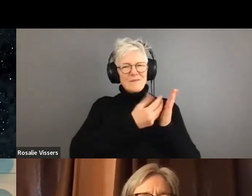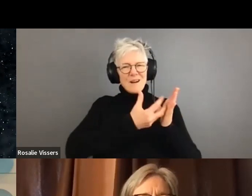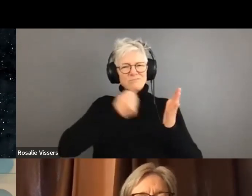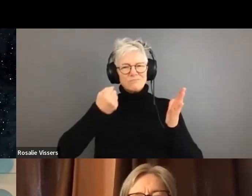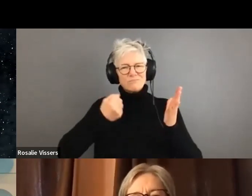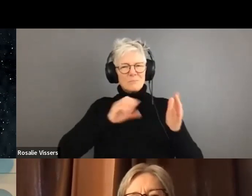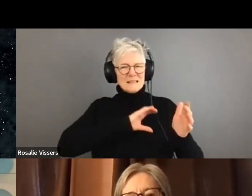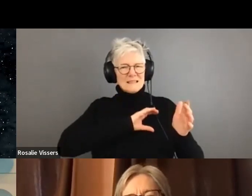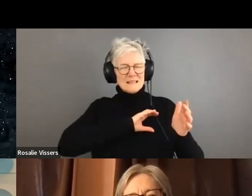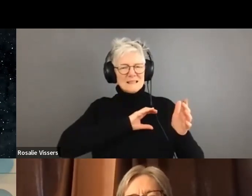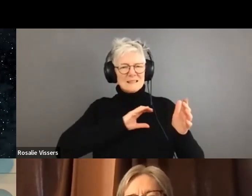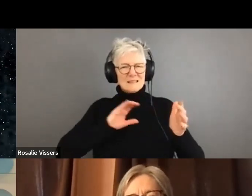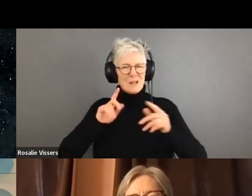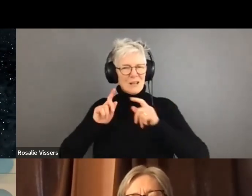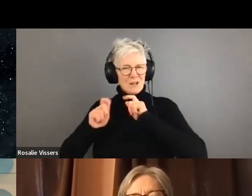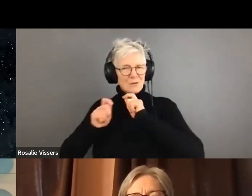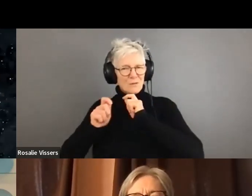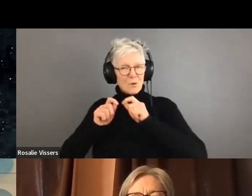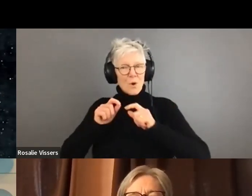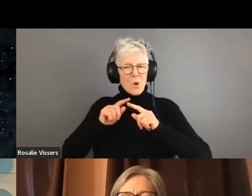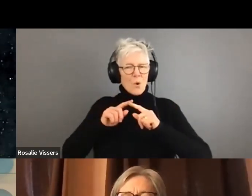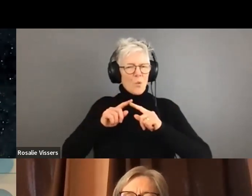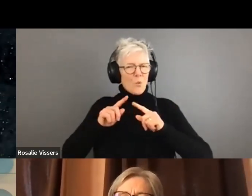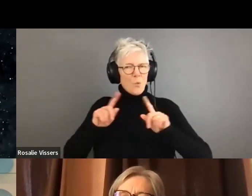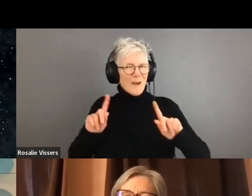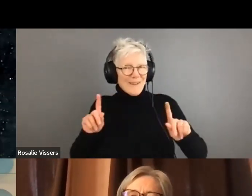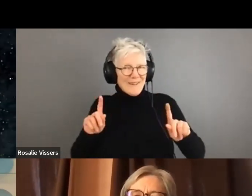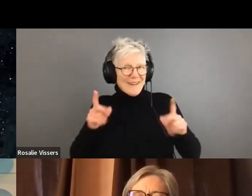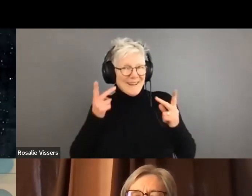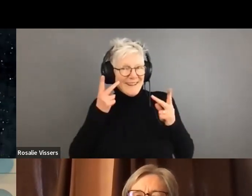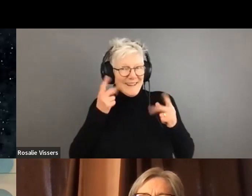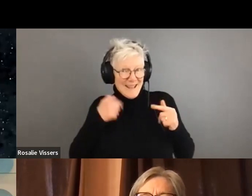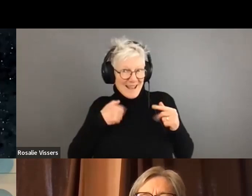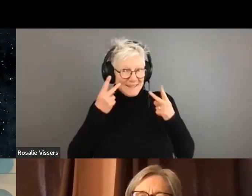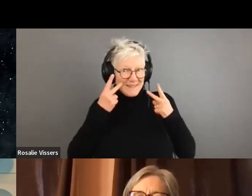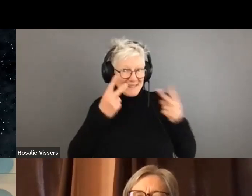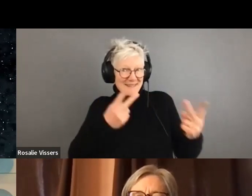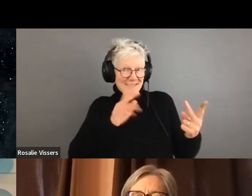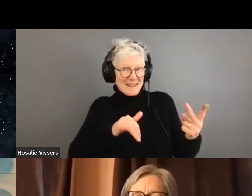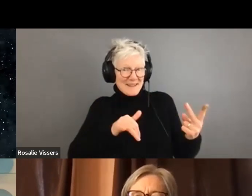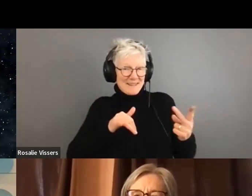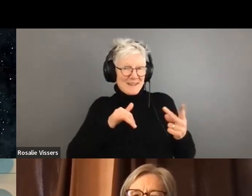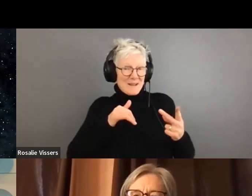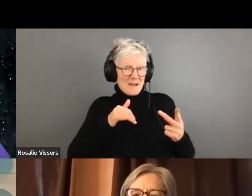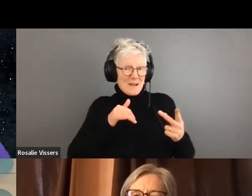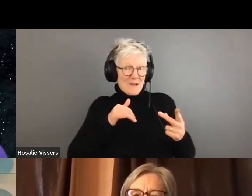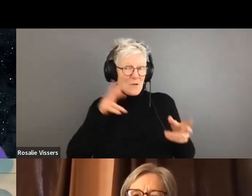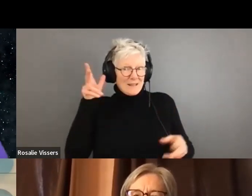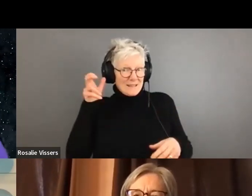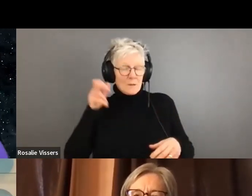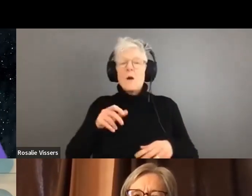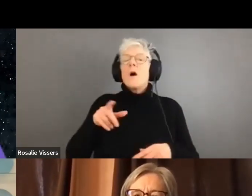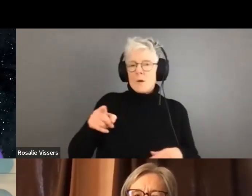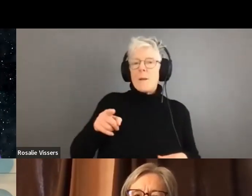Yes. When and where is that able to be If you seen go, or listened to? if you go to